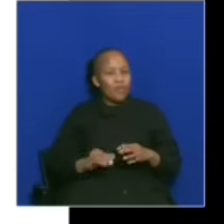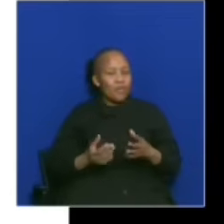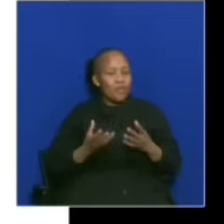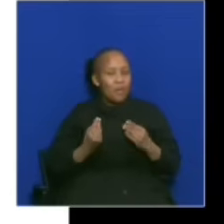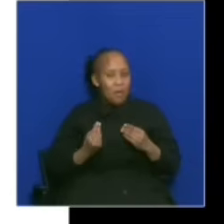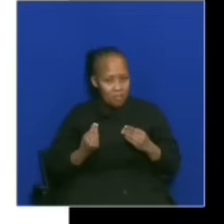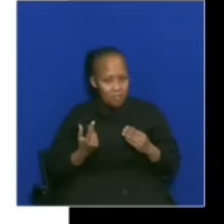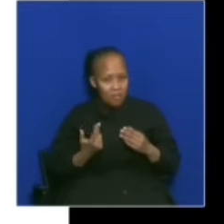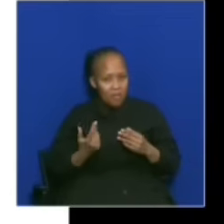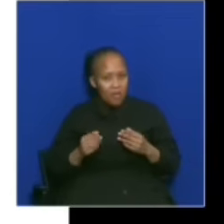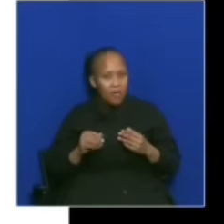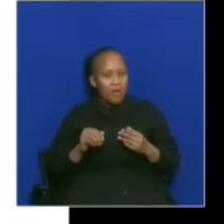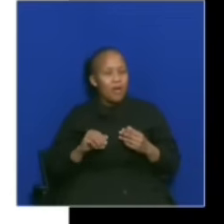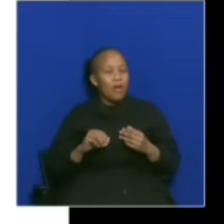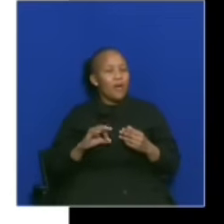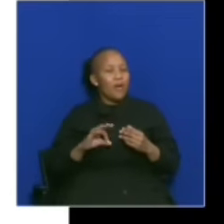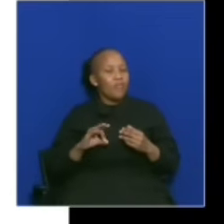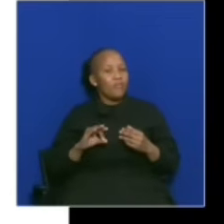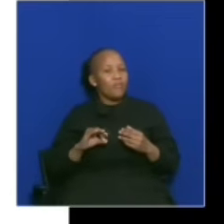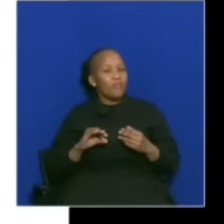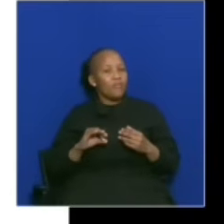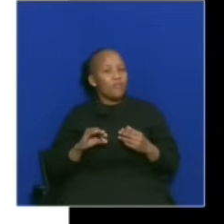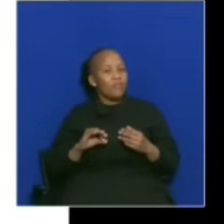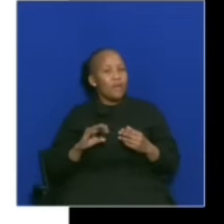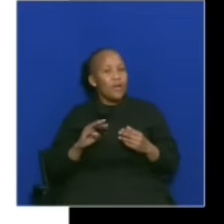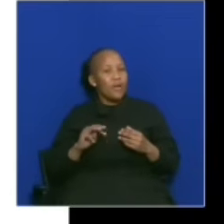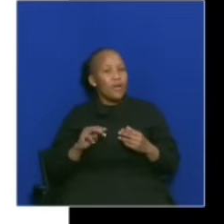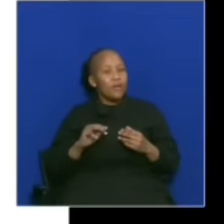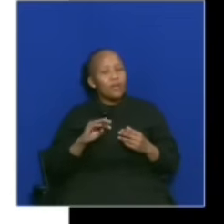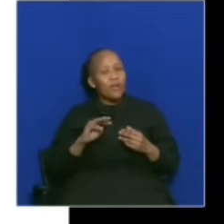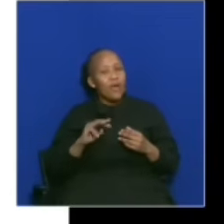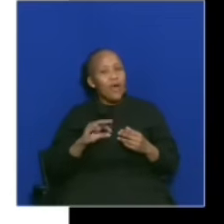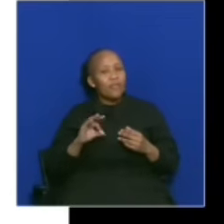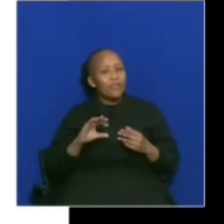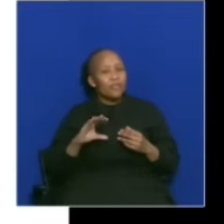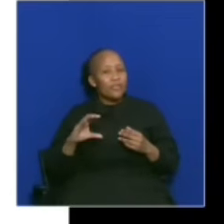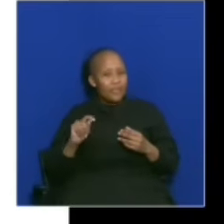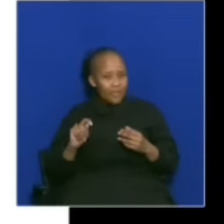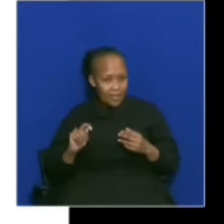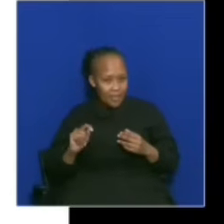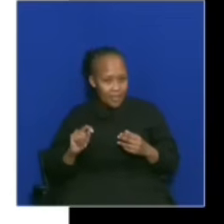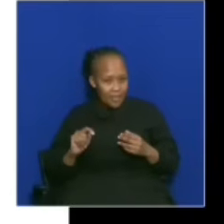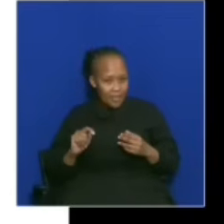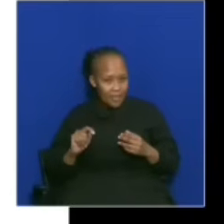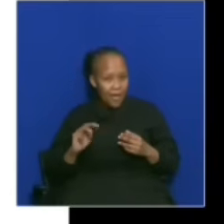tax. Purchases of brands owned or licensed by